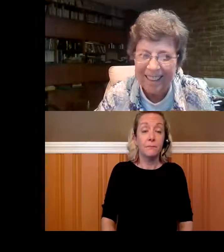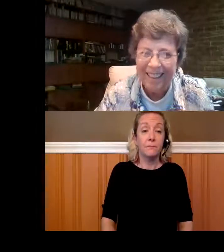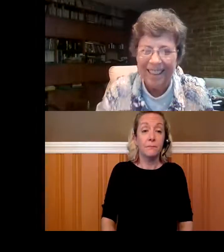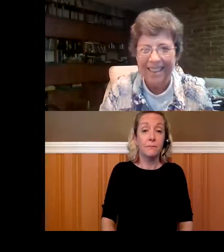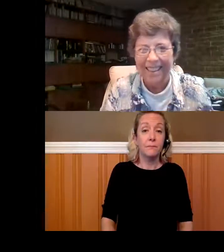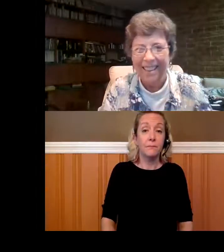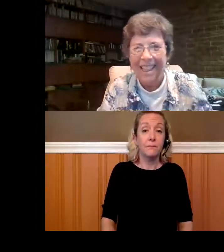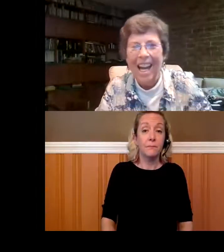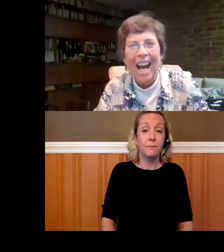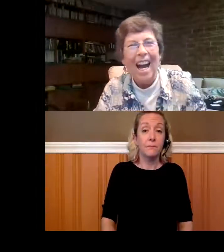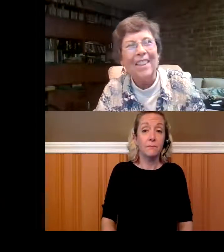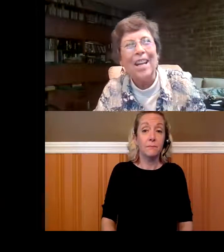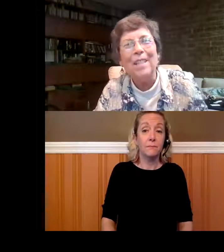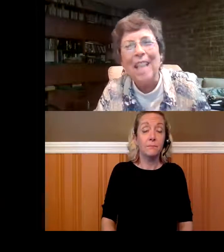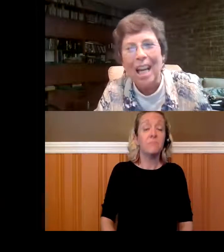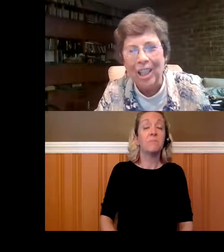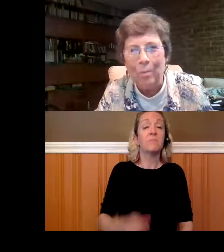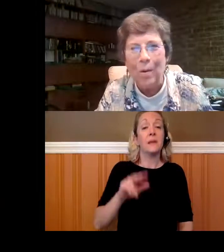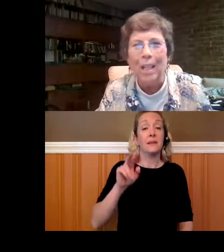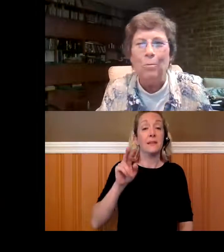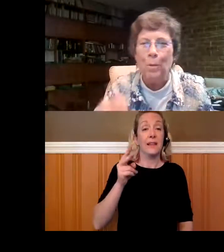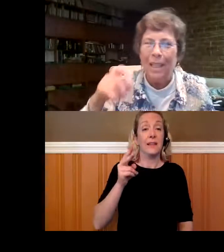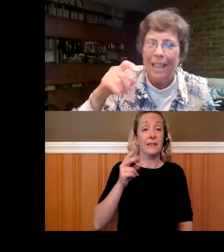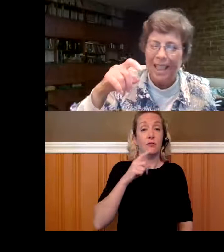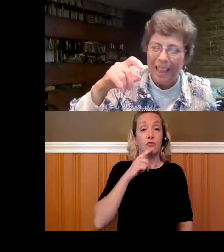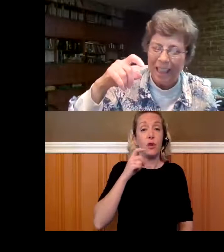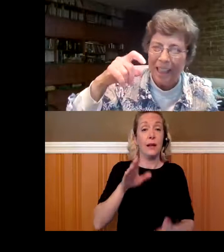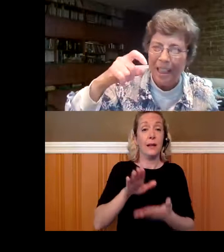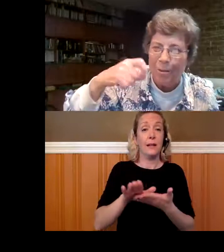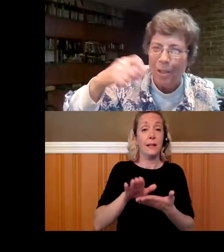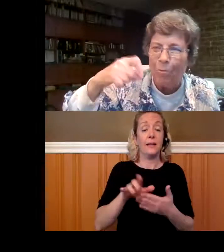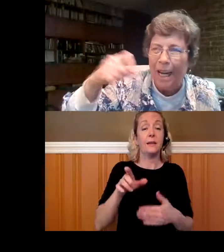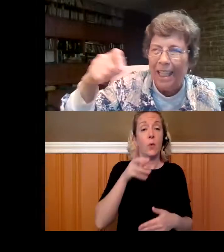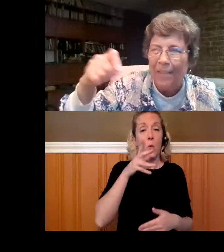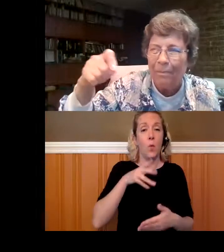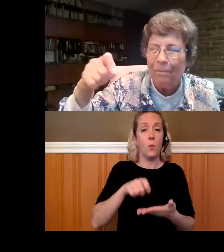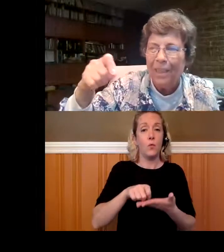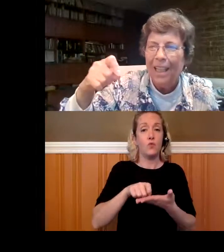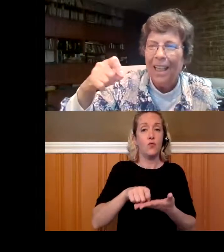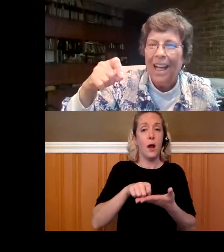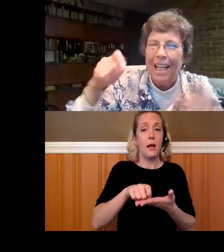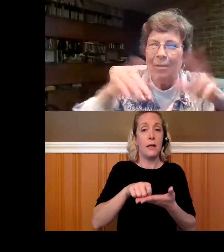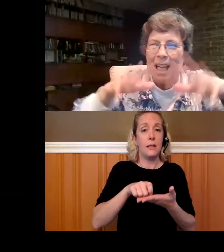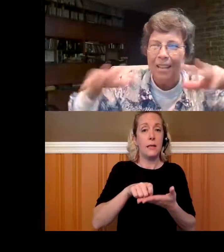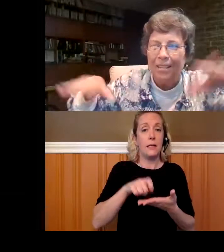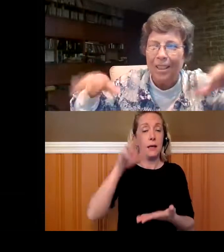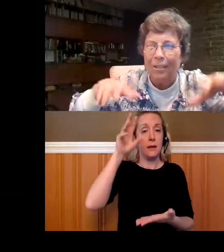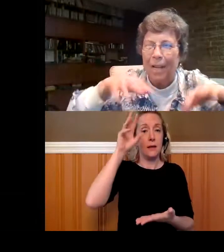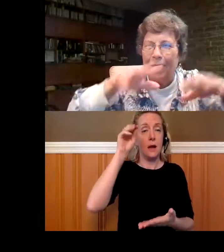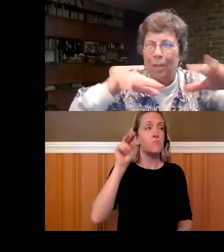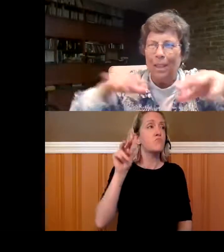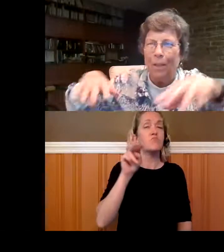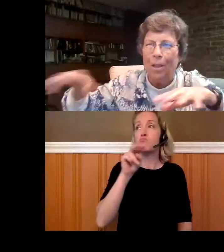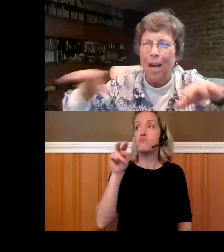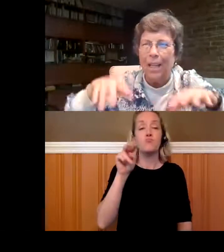I thought it was touching when the woman, the cleaner was writing and he was kind of looking around like what's going on, and she